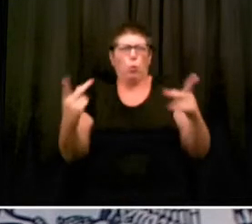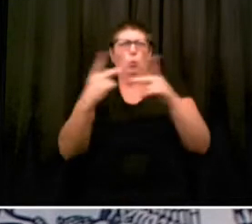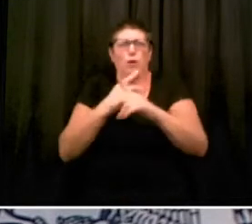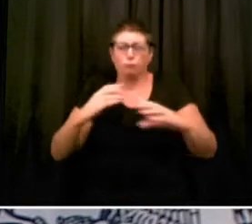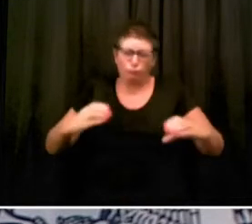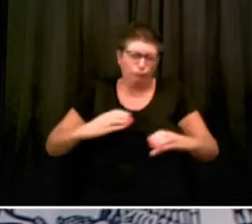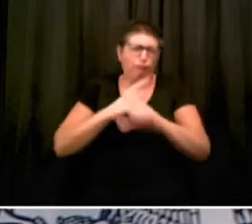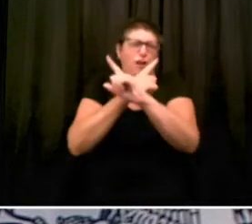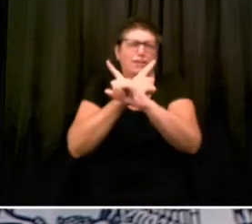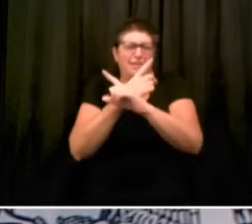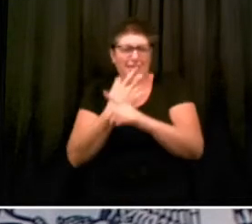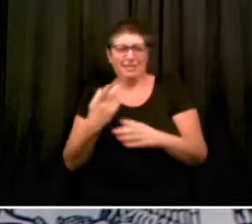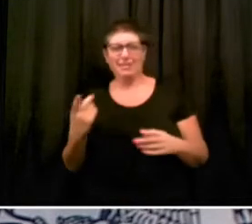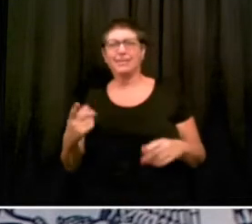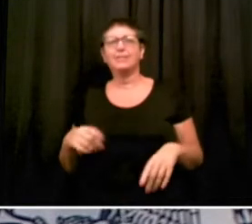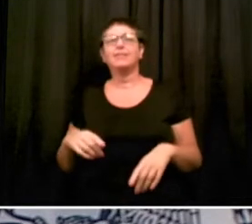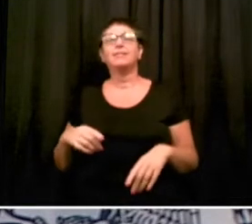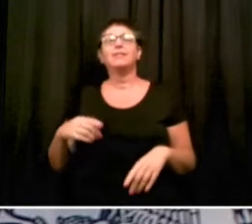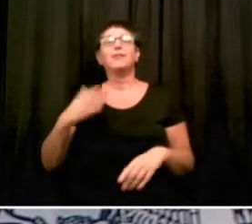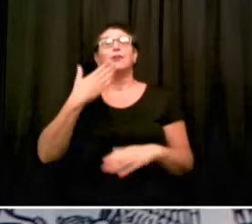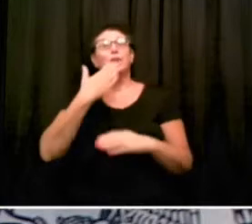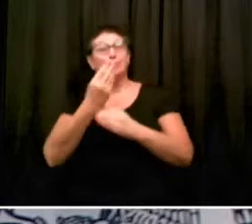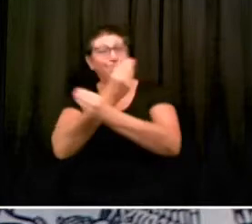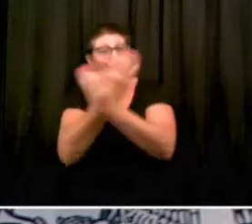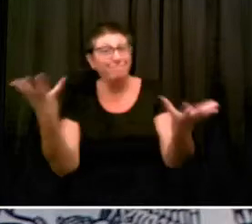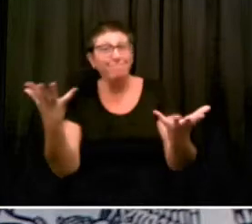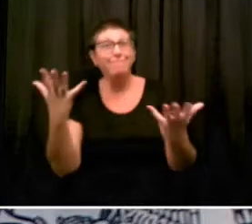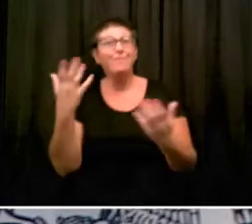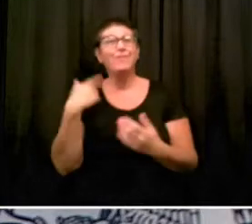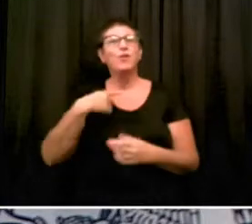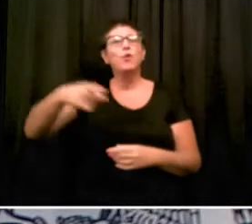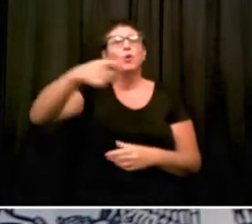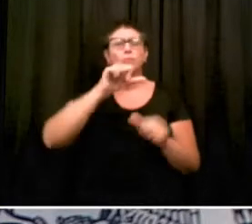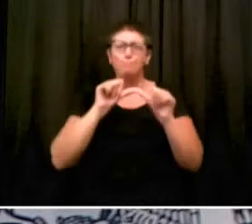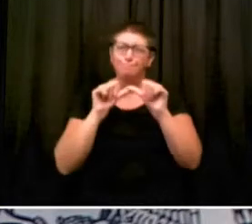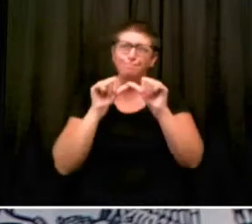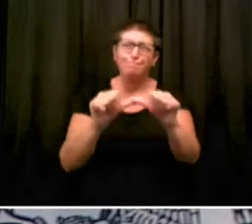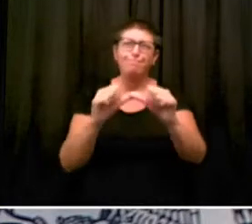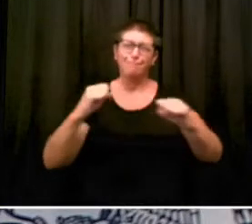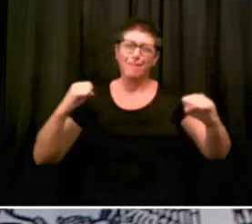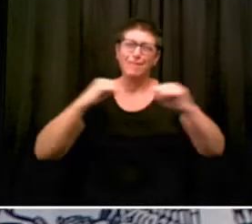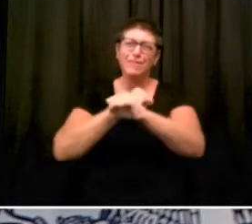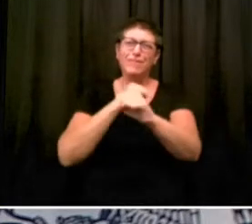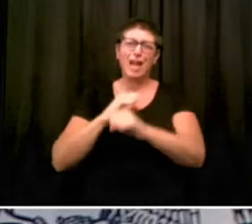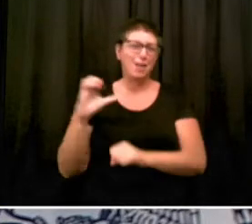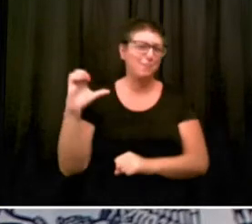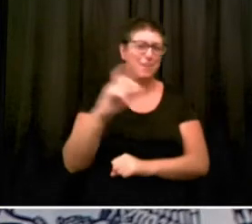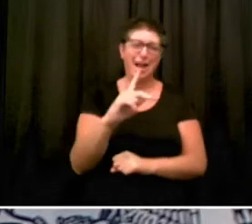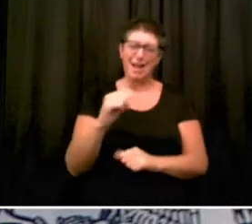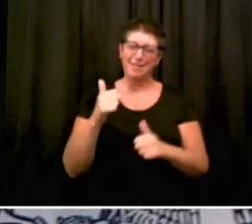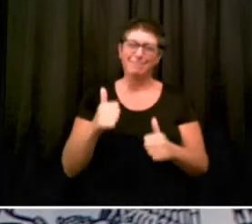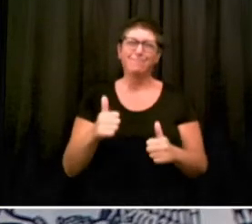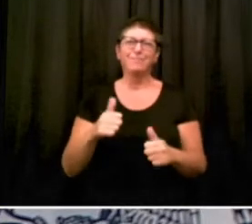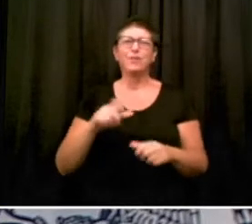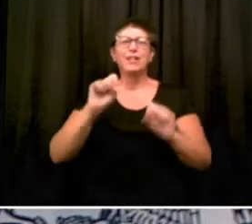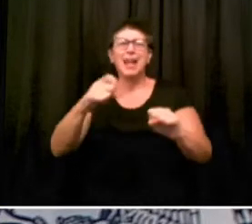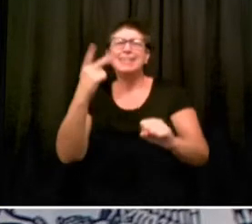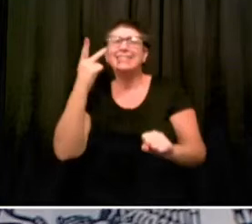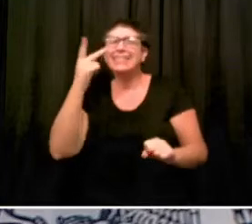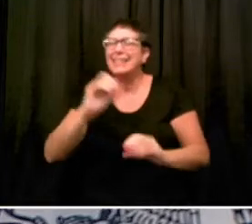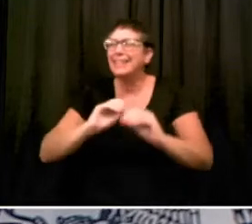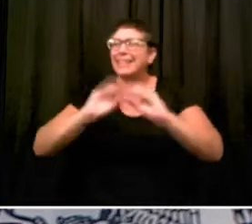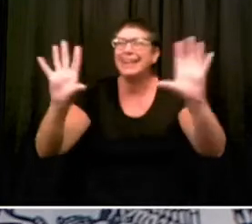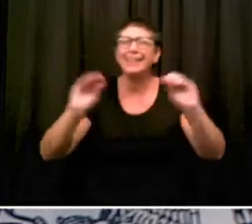New Yorkers keep fighting back. You can see it with your own eyes. You can see more and more happening in our city. You can see people out